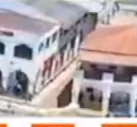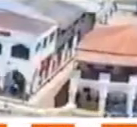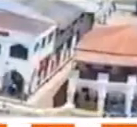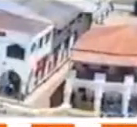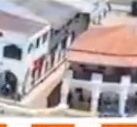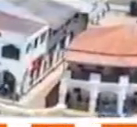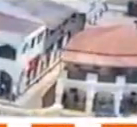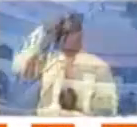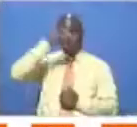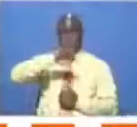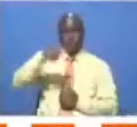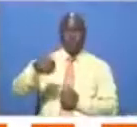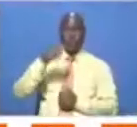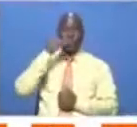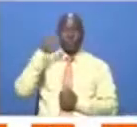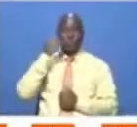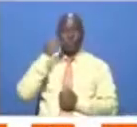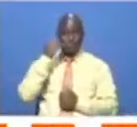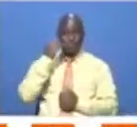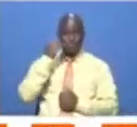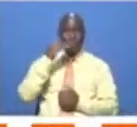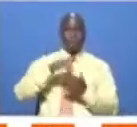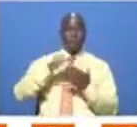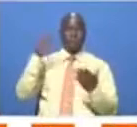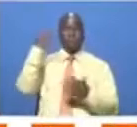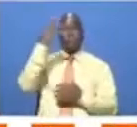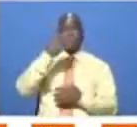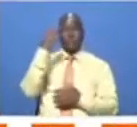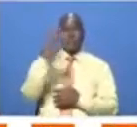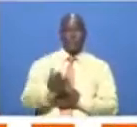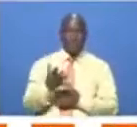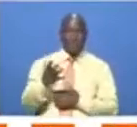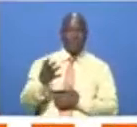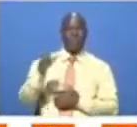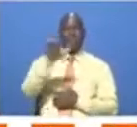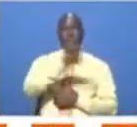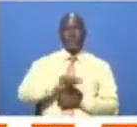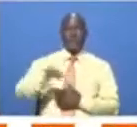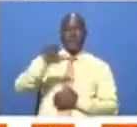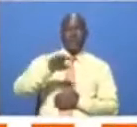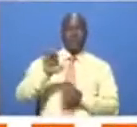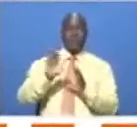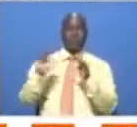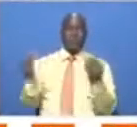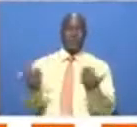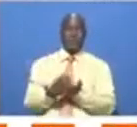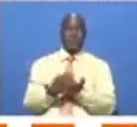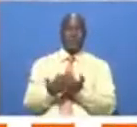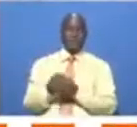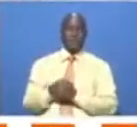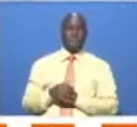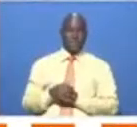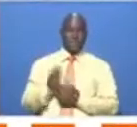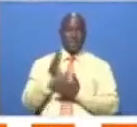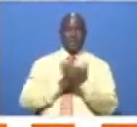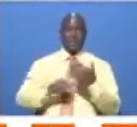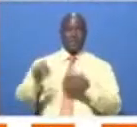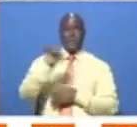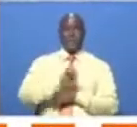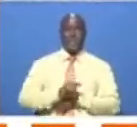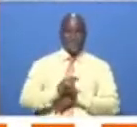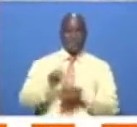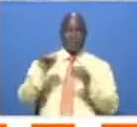Lamu County is home to one of the most beautiful archipelagos in the world. Some of its